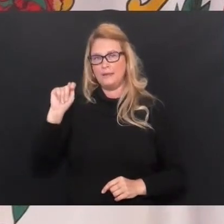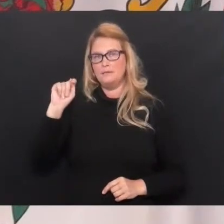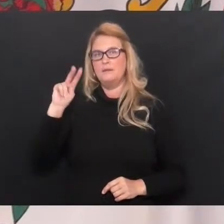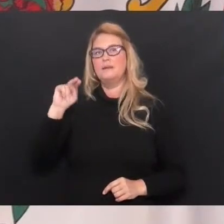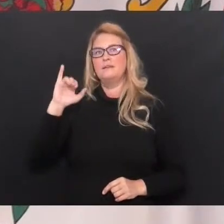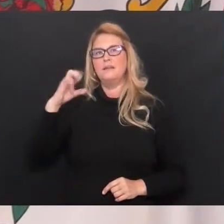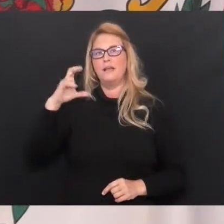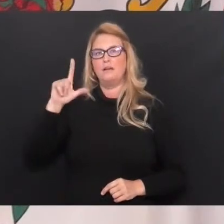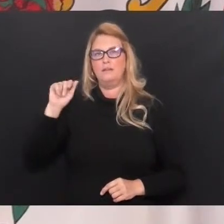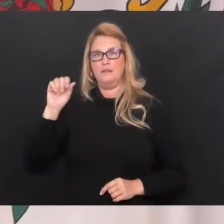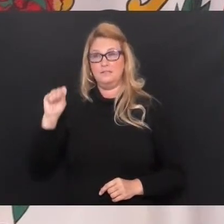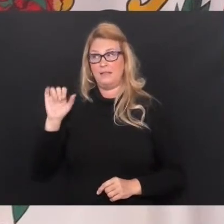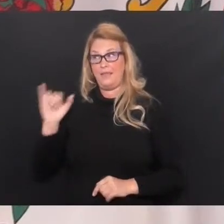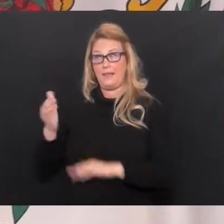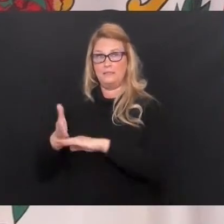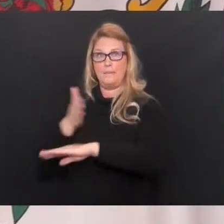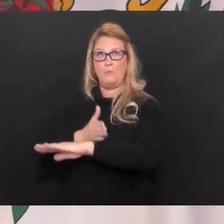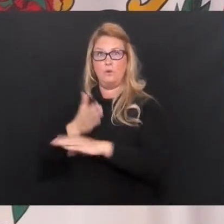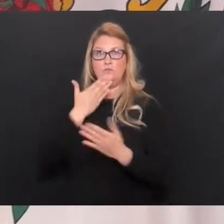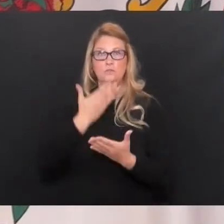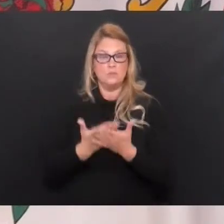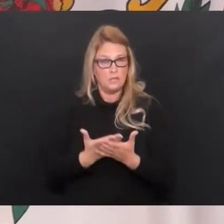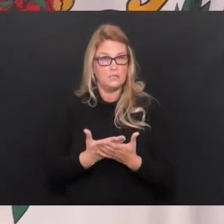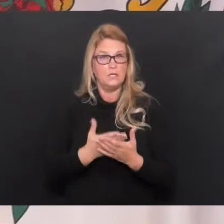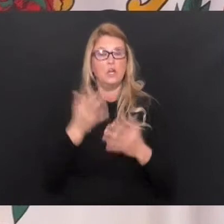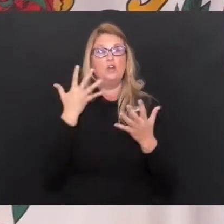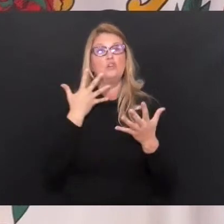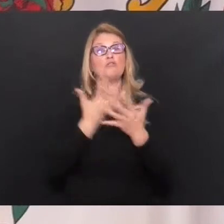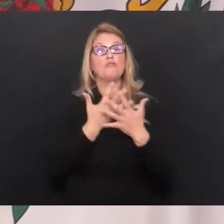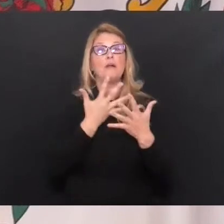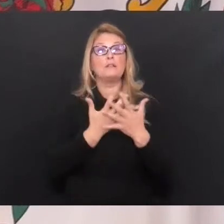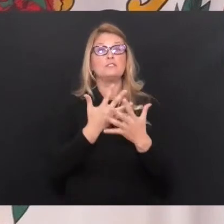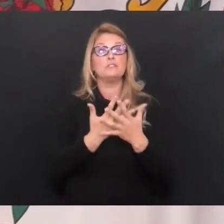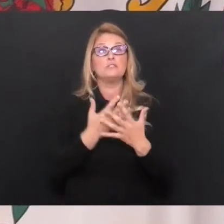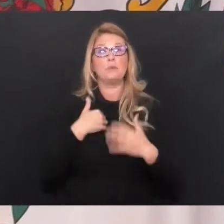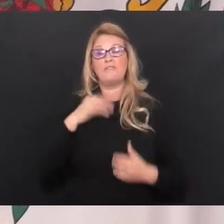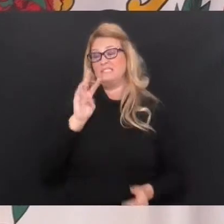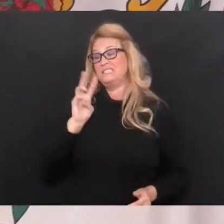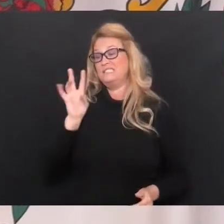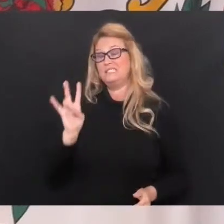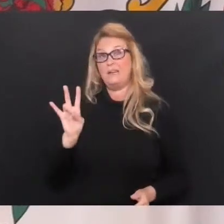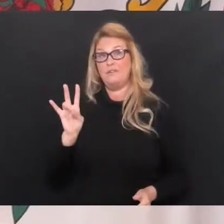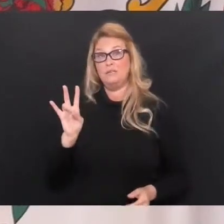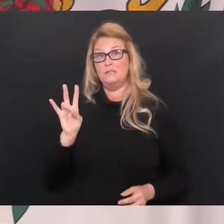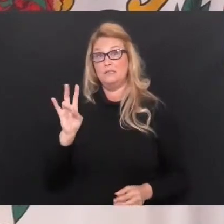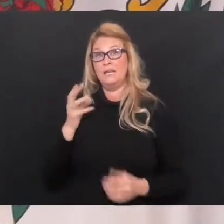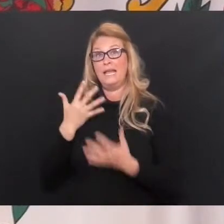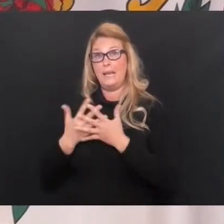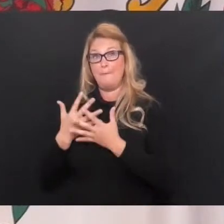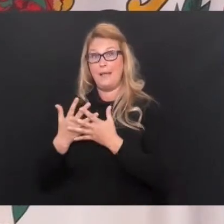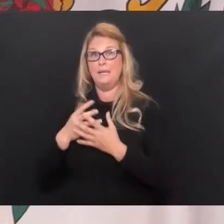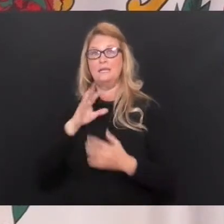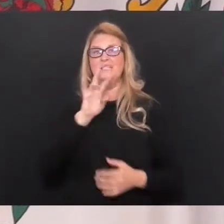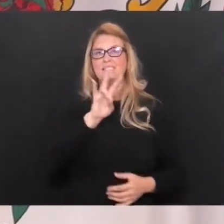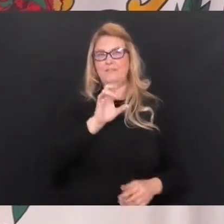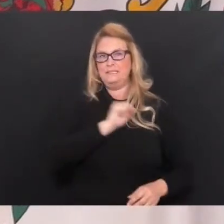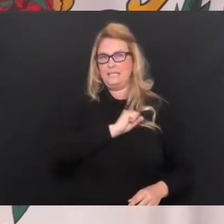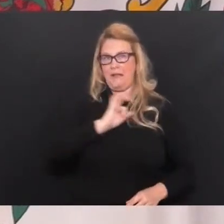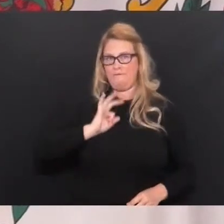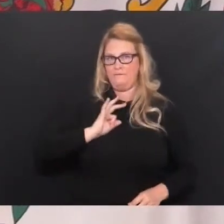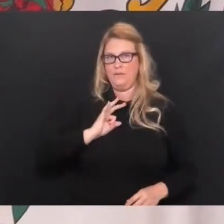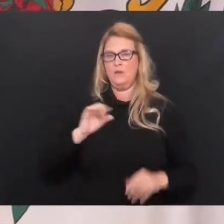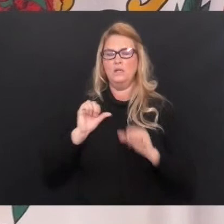that's significantly better. At corrections, we have 67 inmate cases and 7 staff cases. We continue